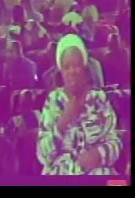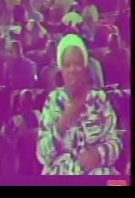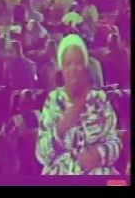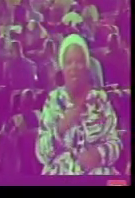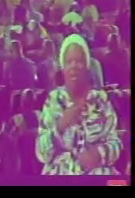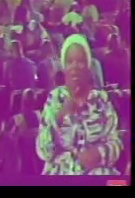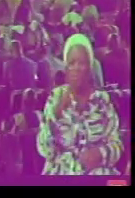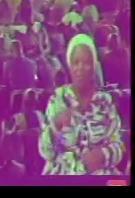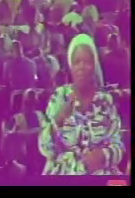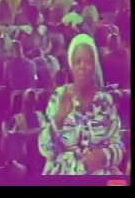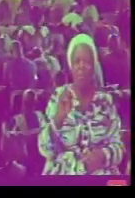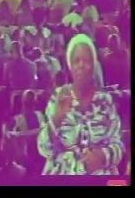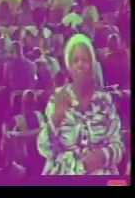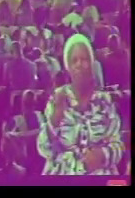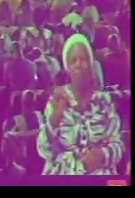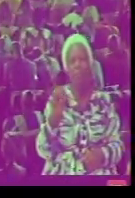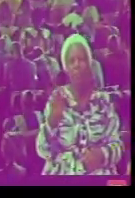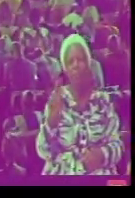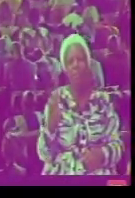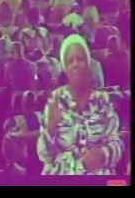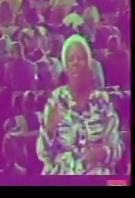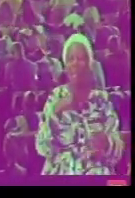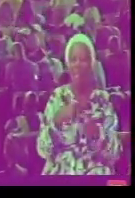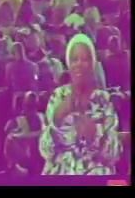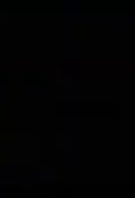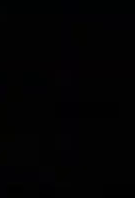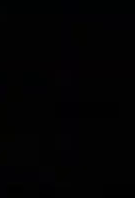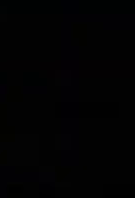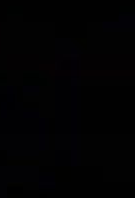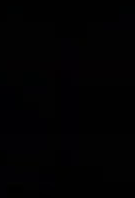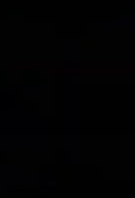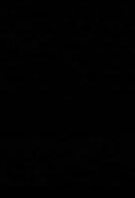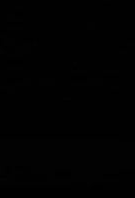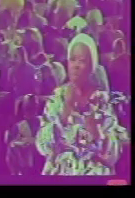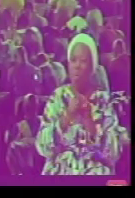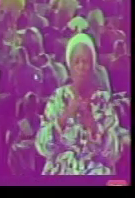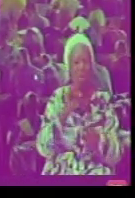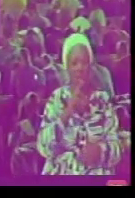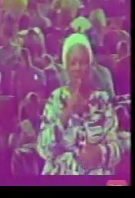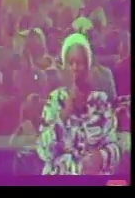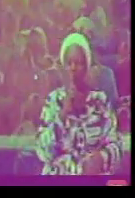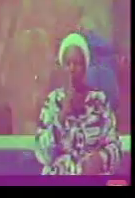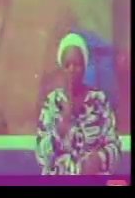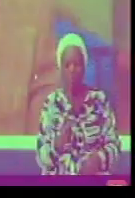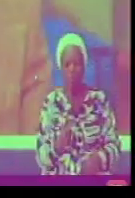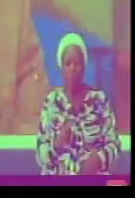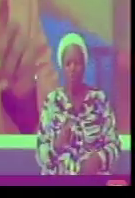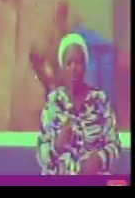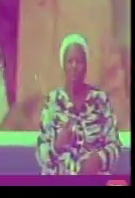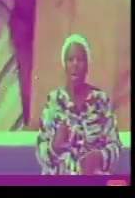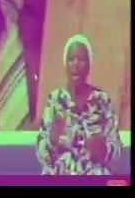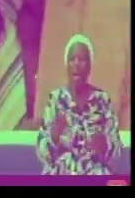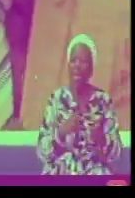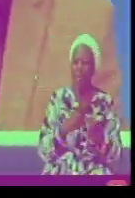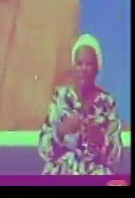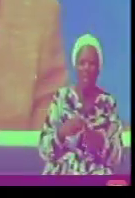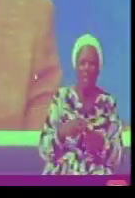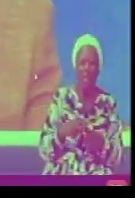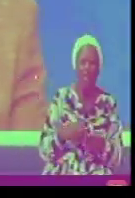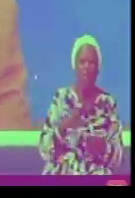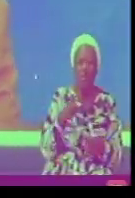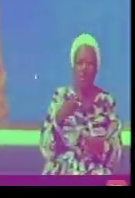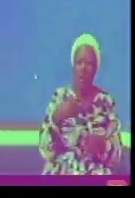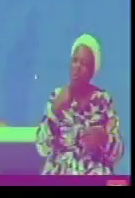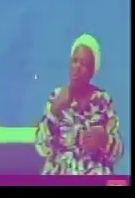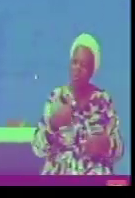pretend. Your word is true. It says all have sinned. Look at